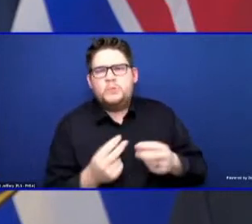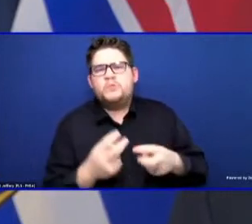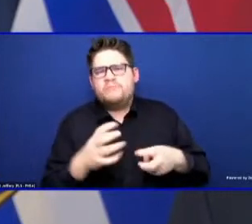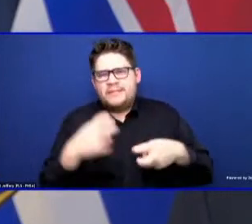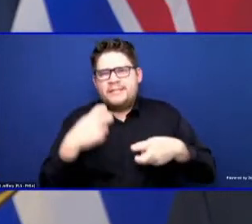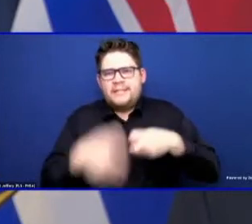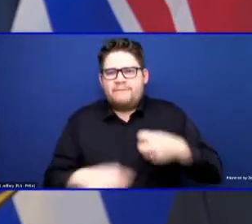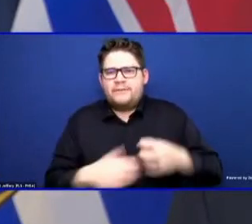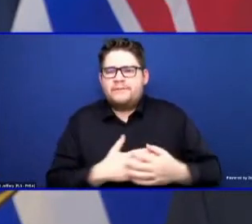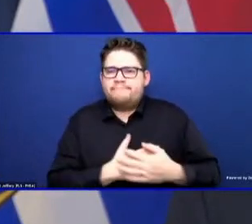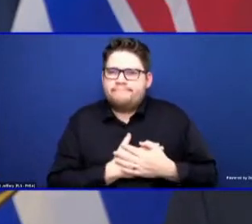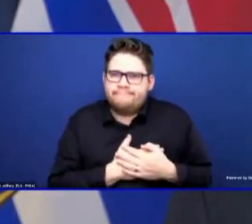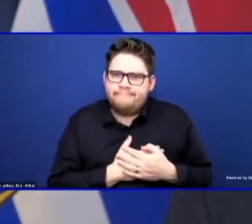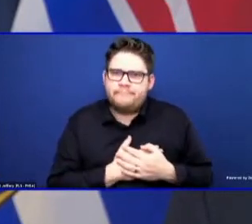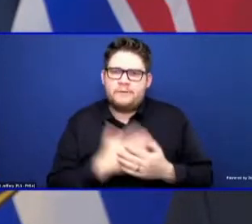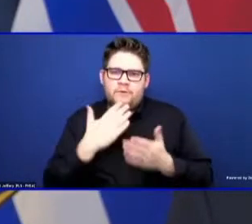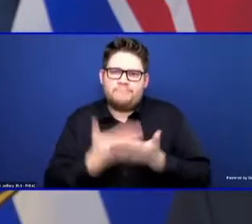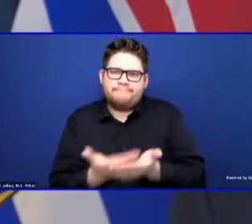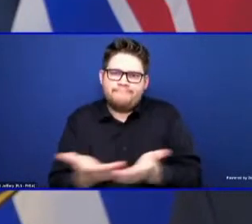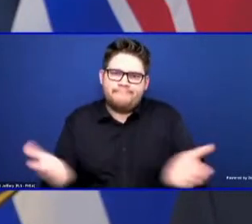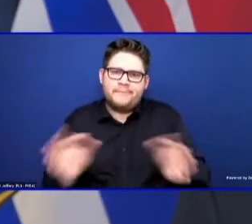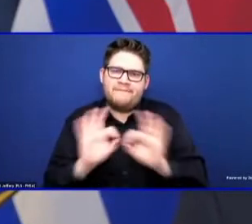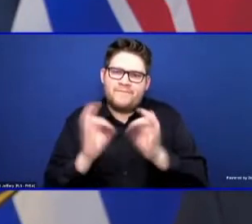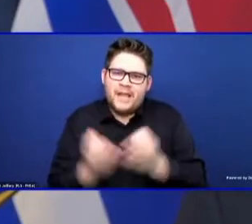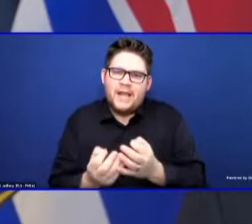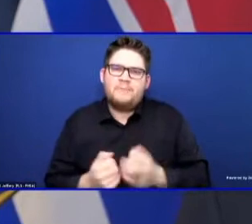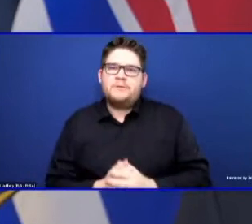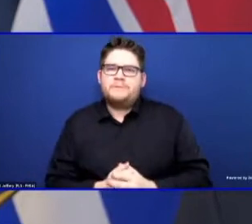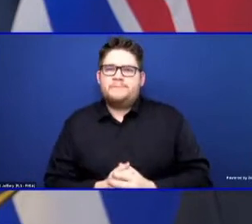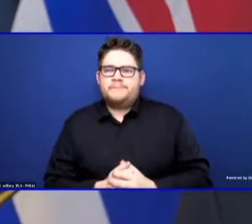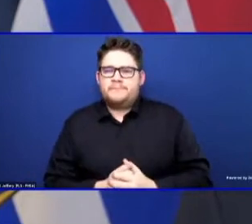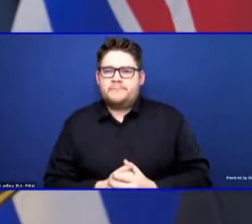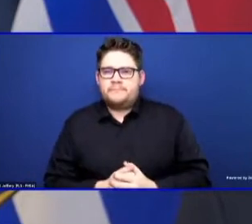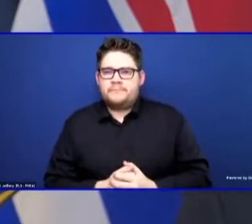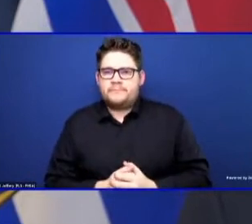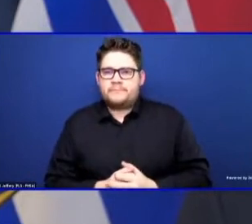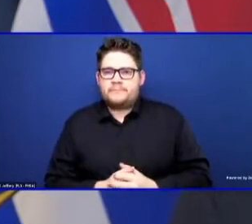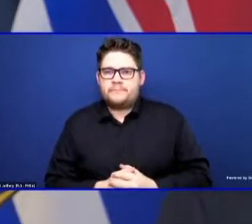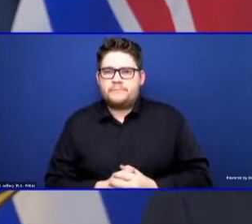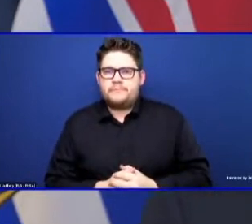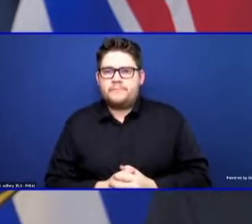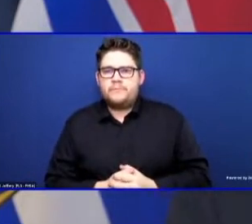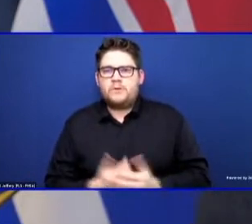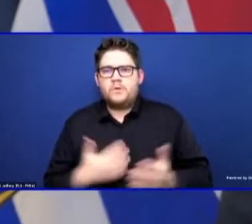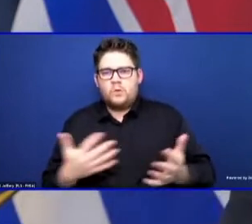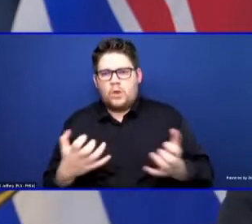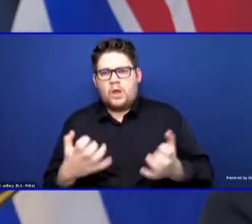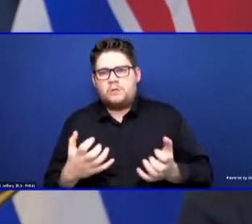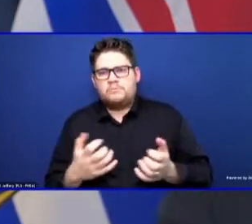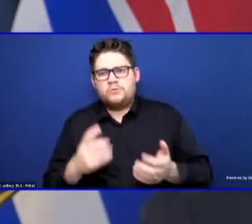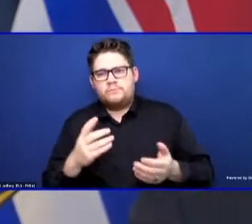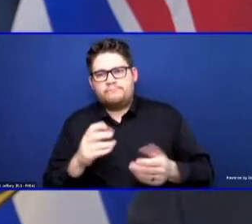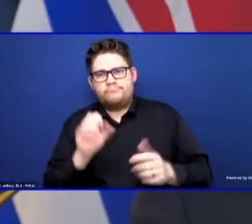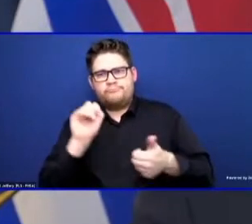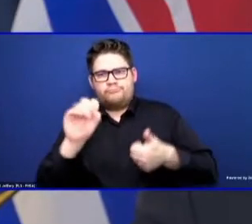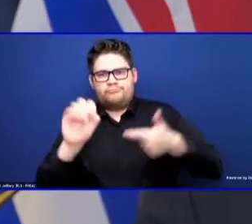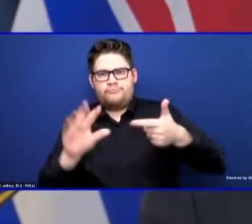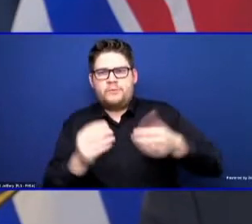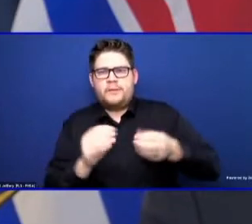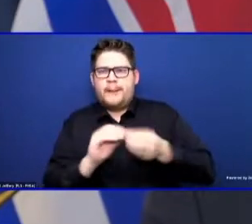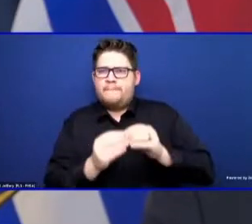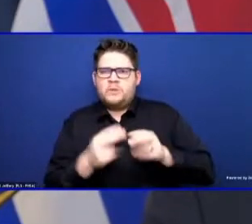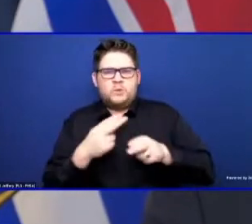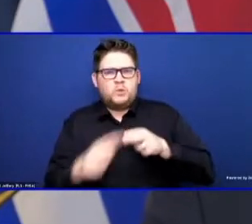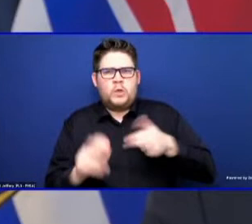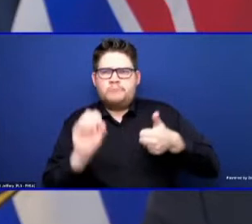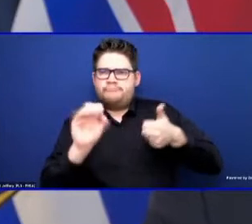caregivers today. I wanted to note with respect to vaccines, and I'll just be very brief today, that as